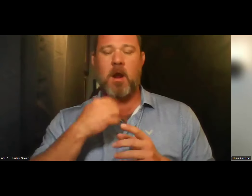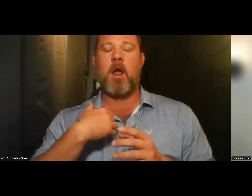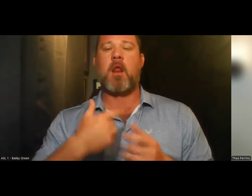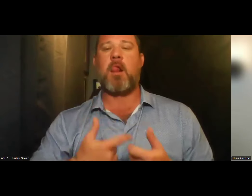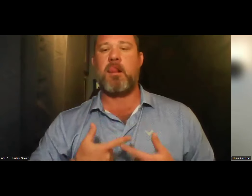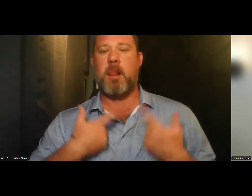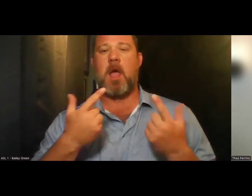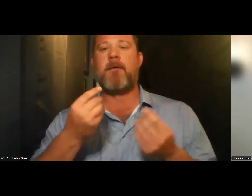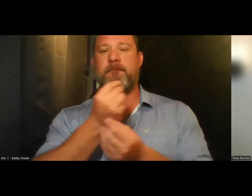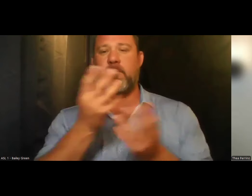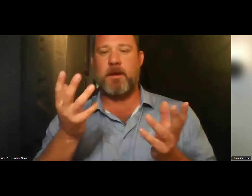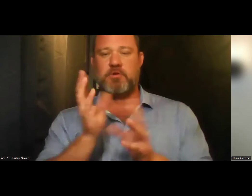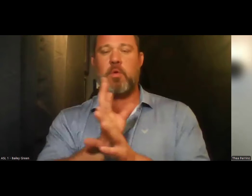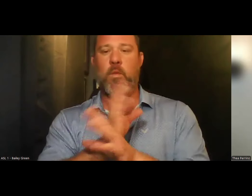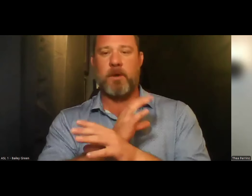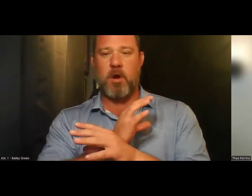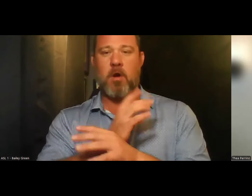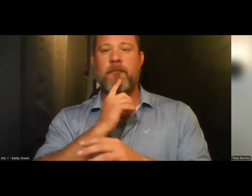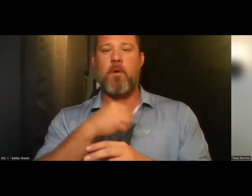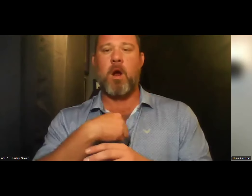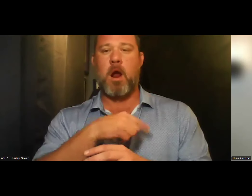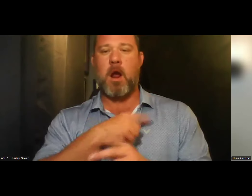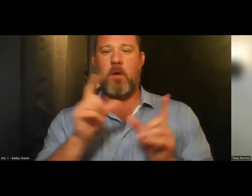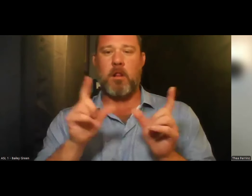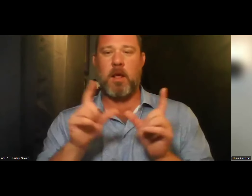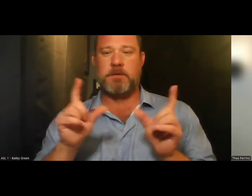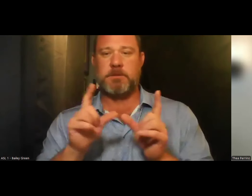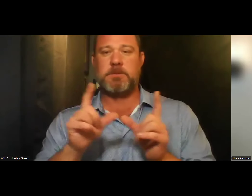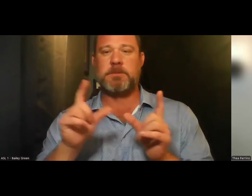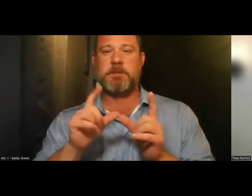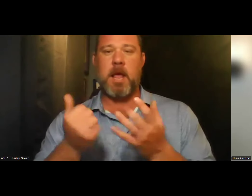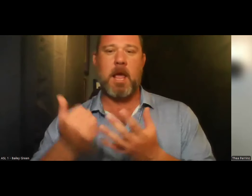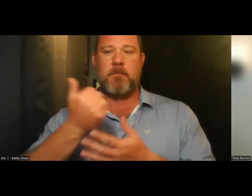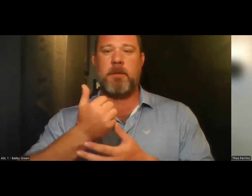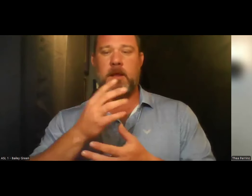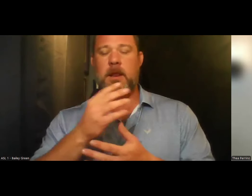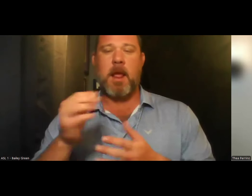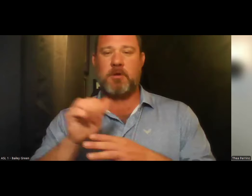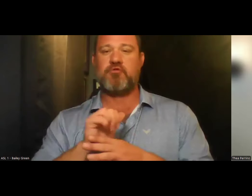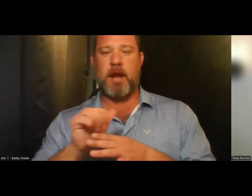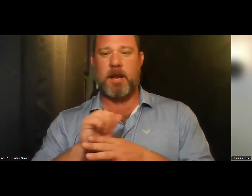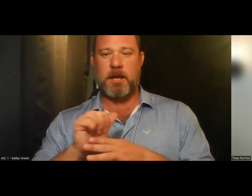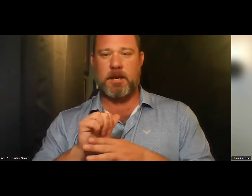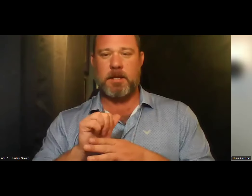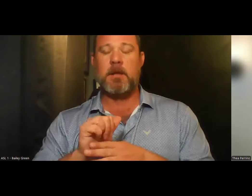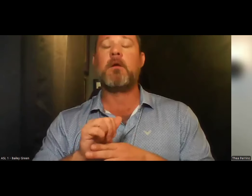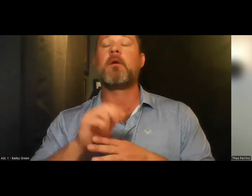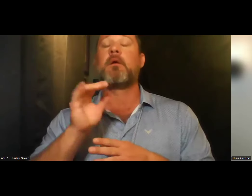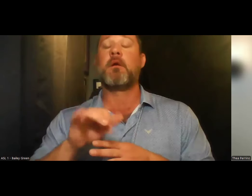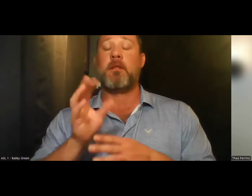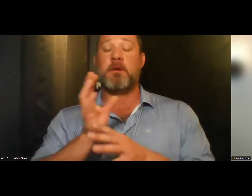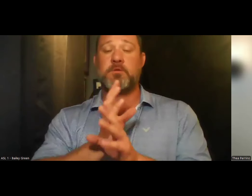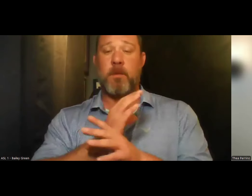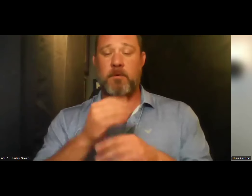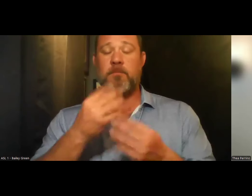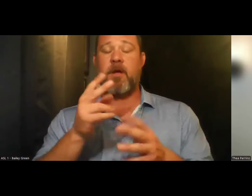live informational webinar for our licensees, administrators, and training vendors. This webinar provided